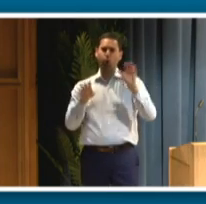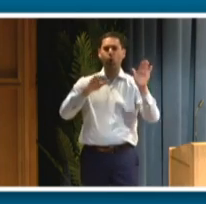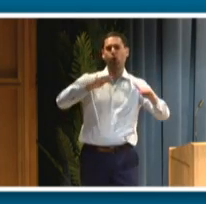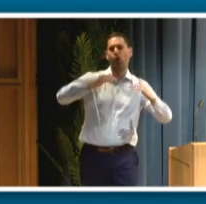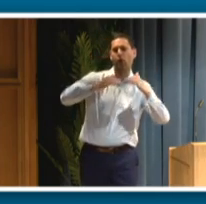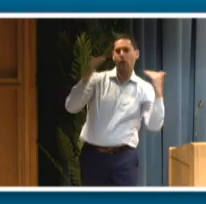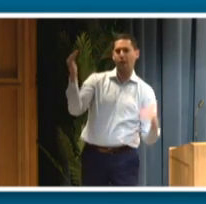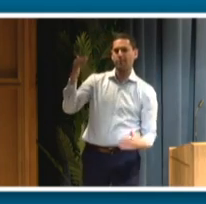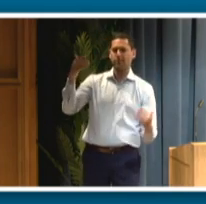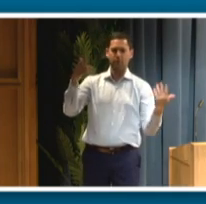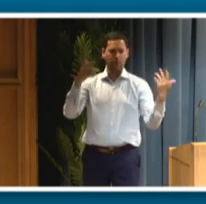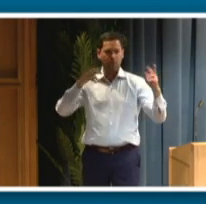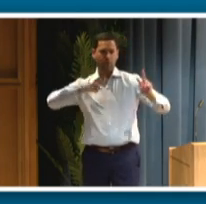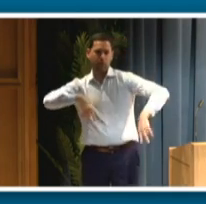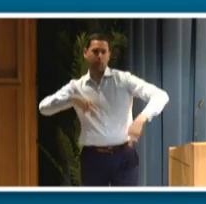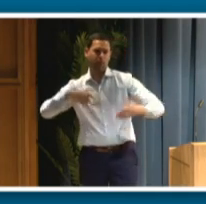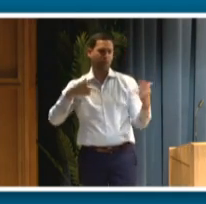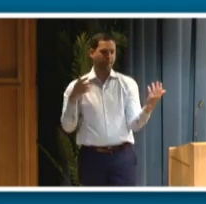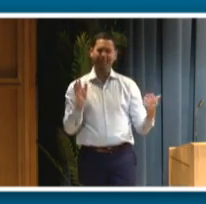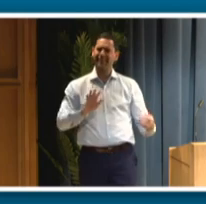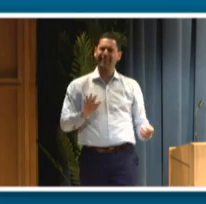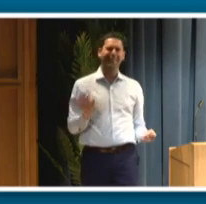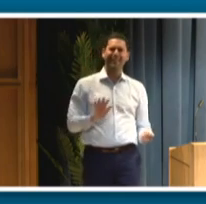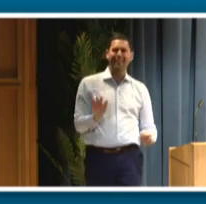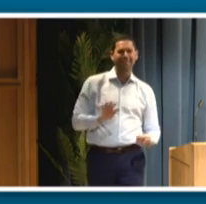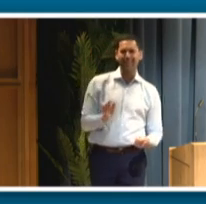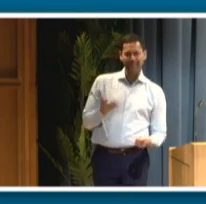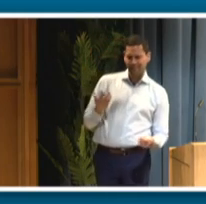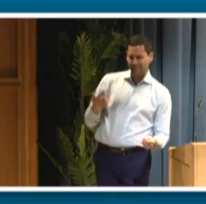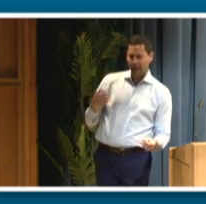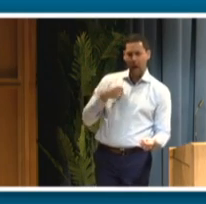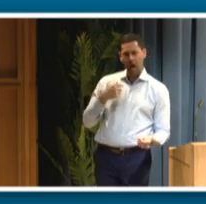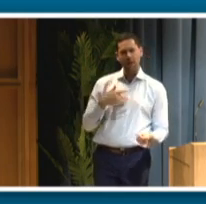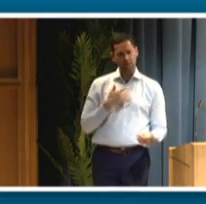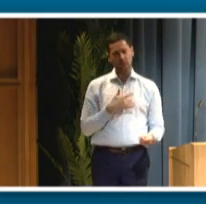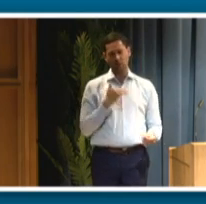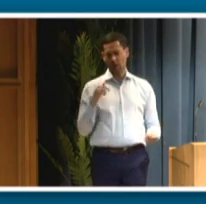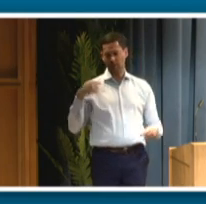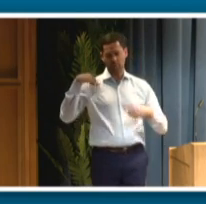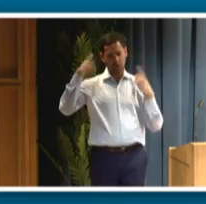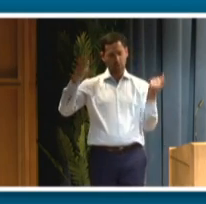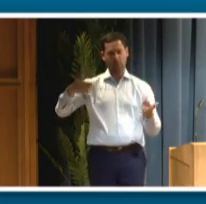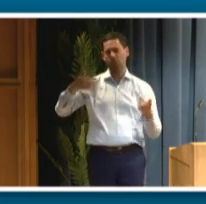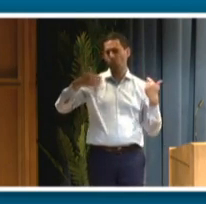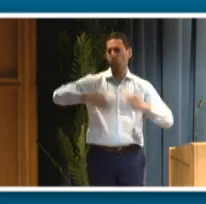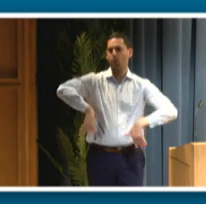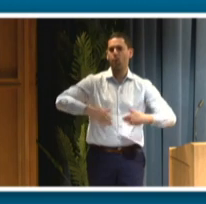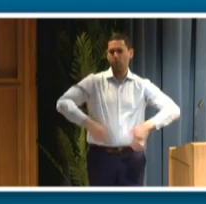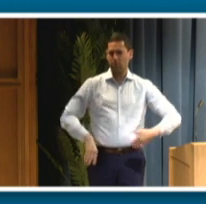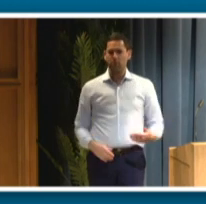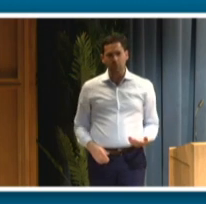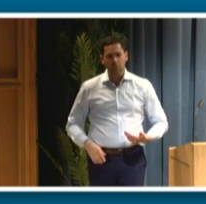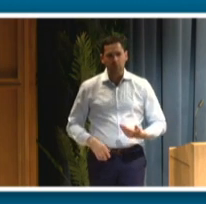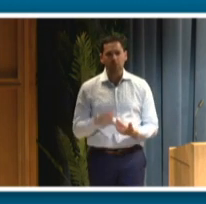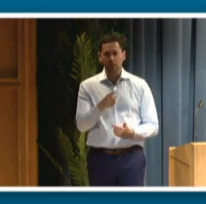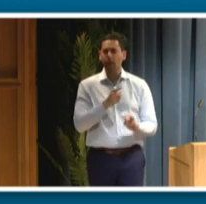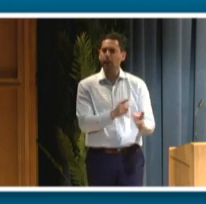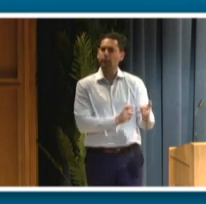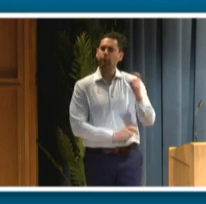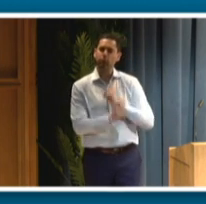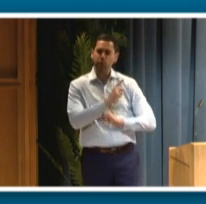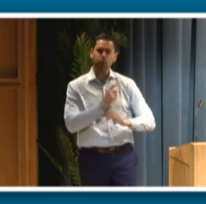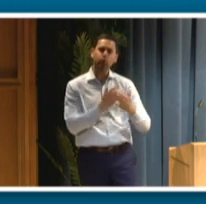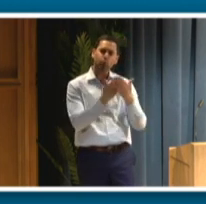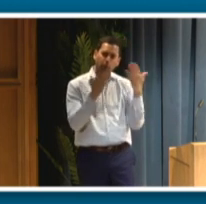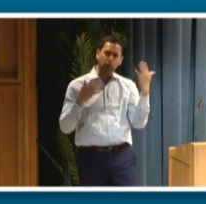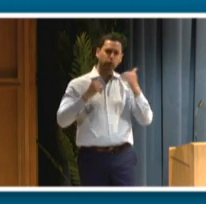less than or that you should be any less valued. And right. I think it's been incredible. They've given me more than I'll ever be able to give them in those spaces. And